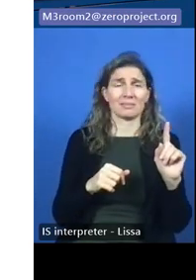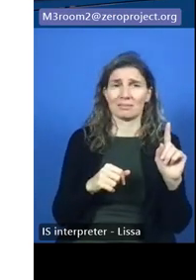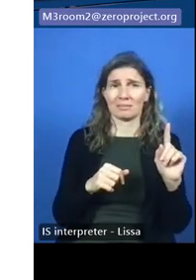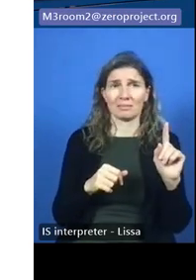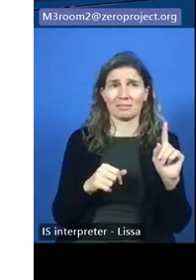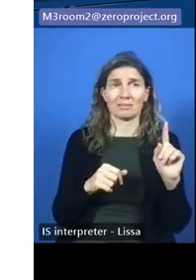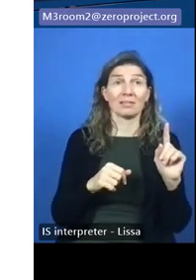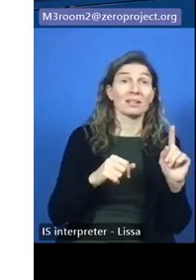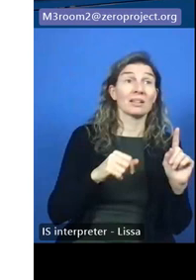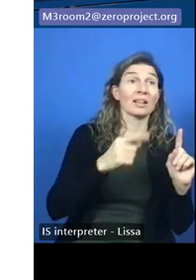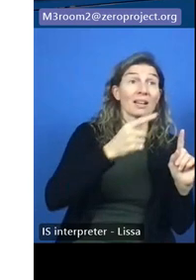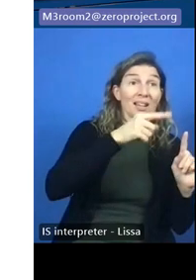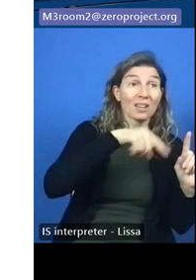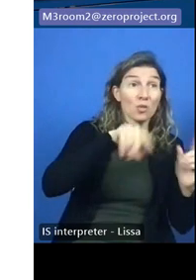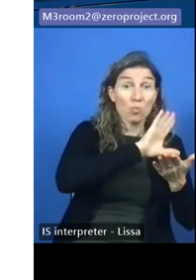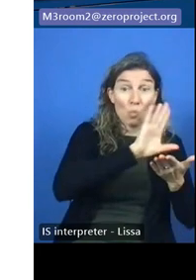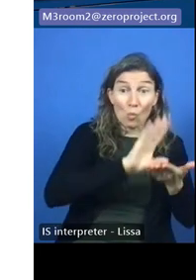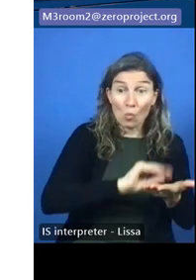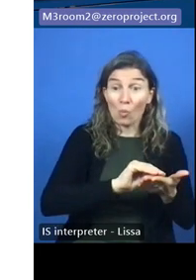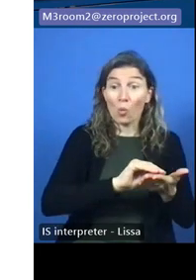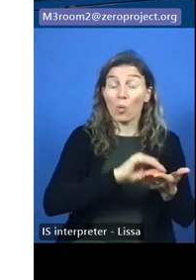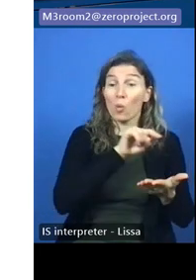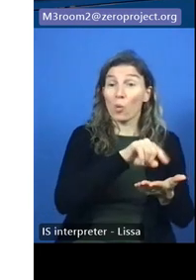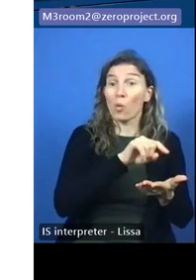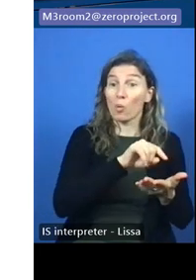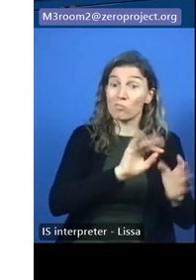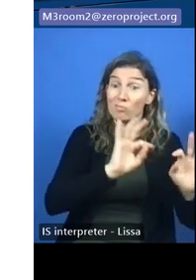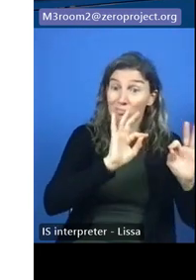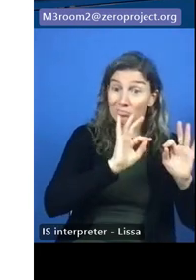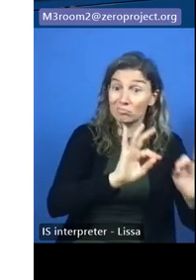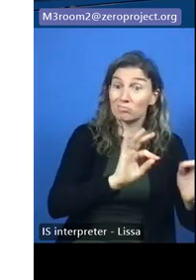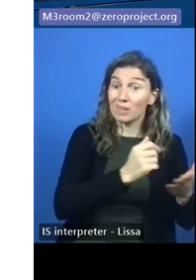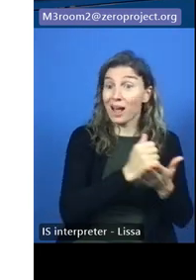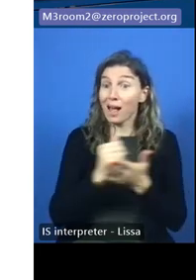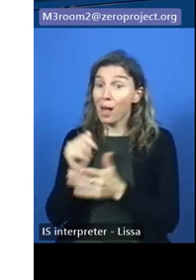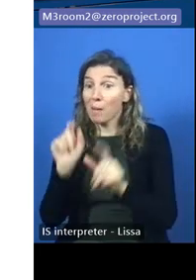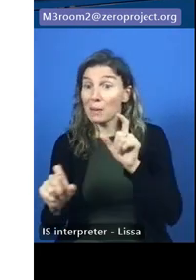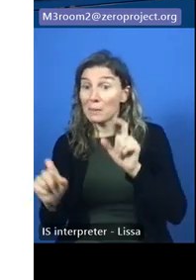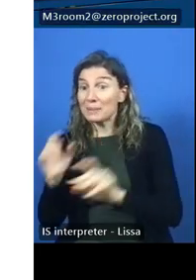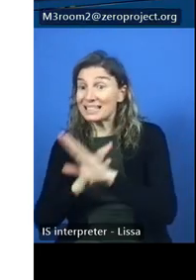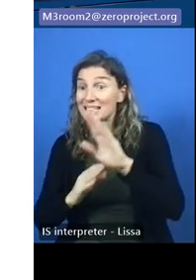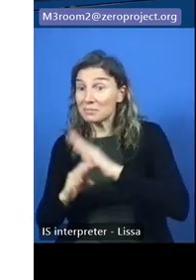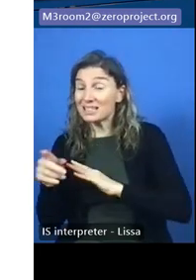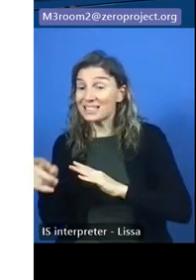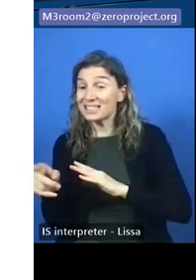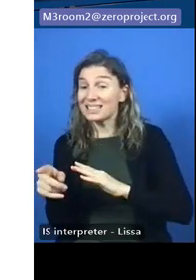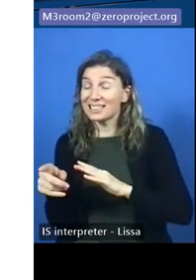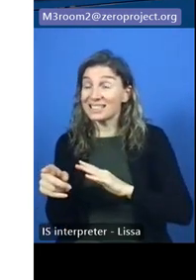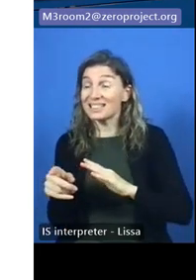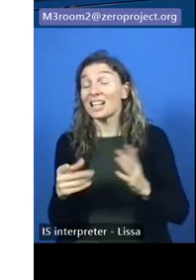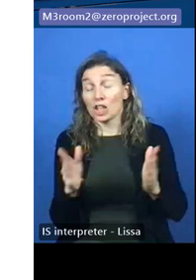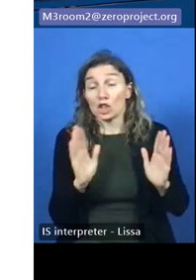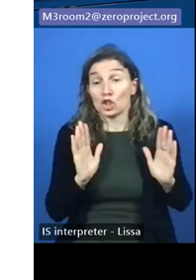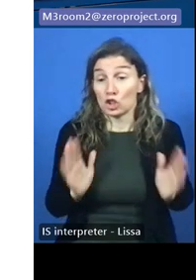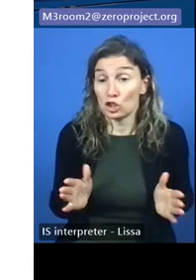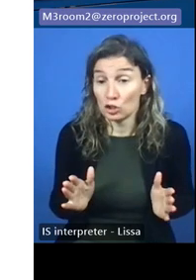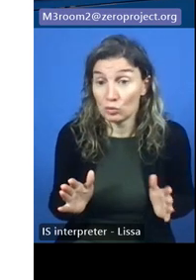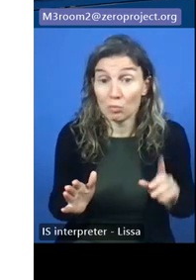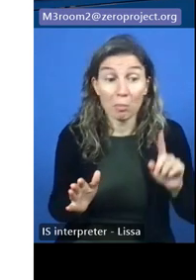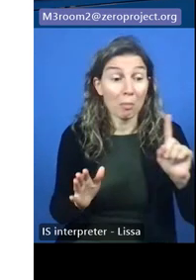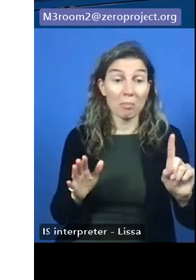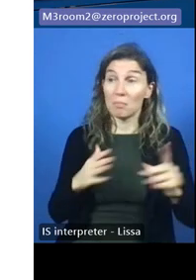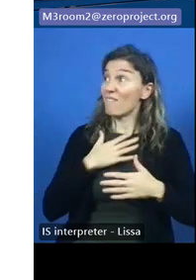with disabilities, and they do not do it because they do not feel the pressure. either from experts, from